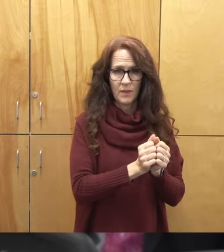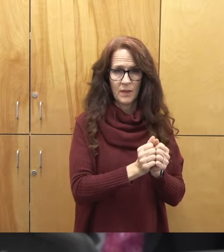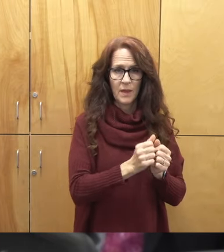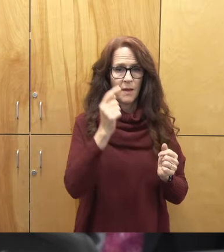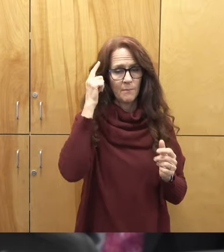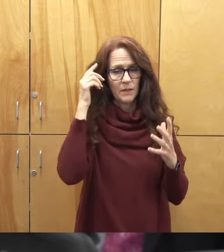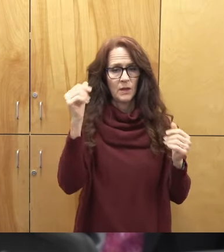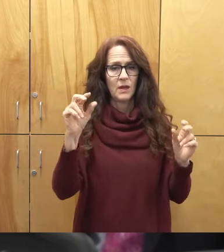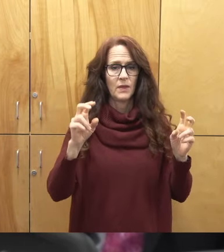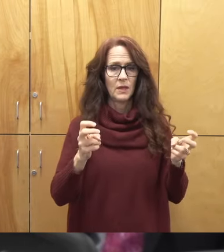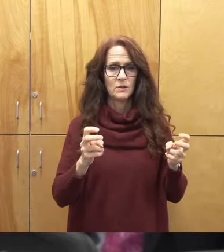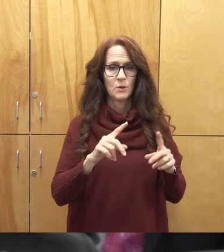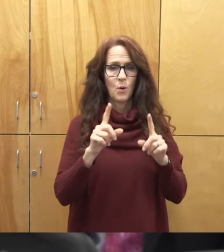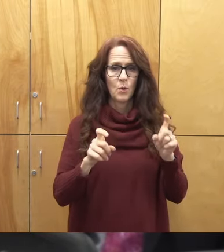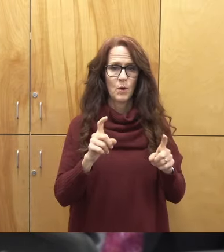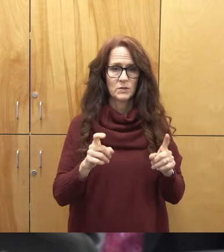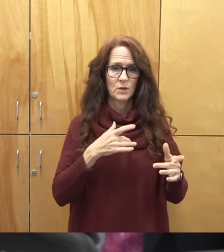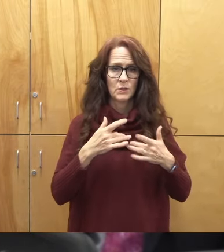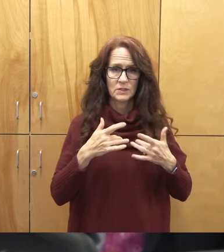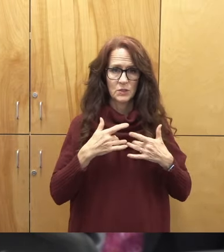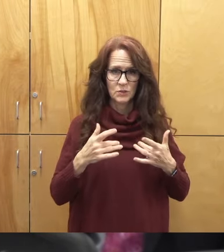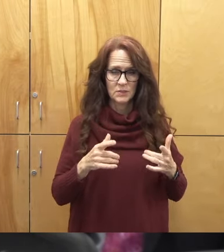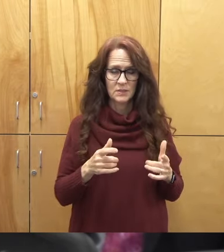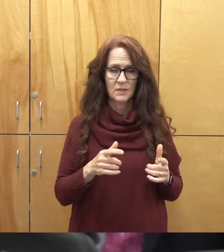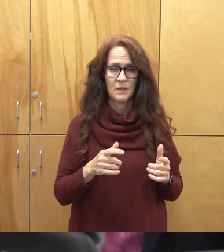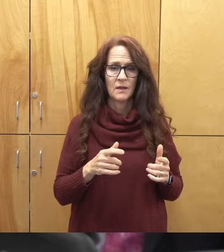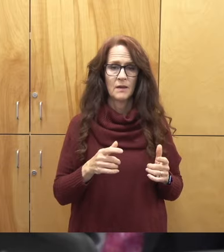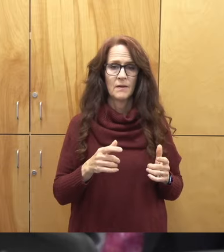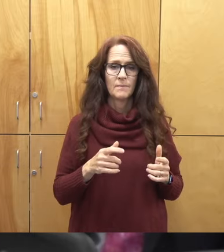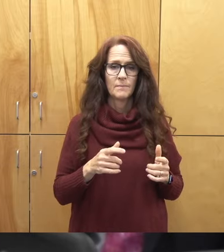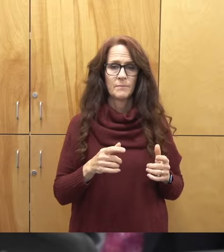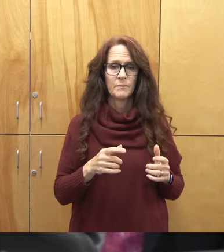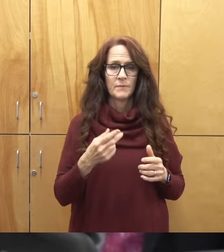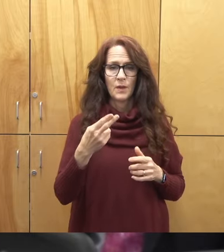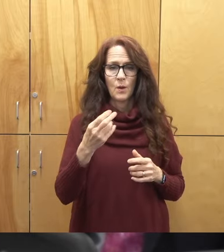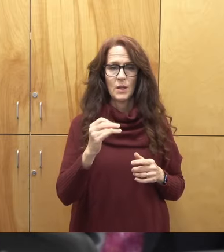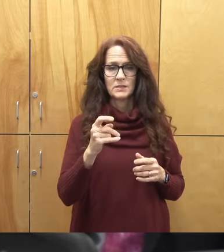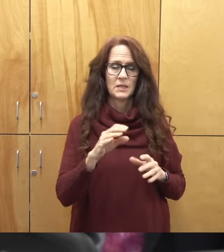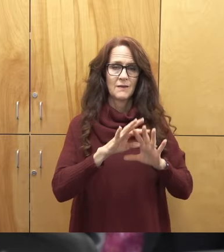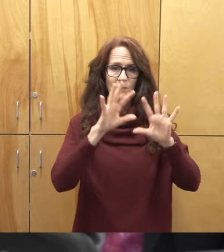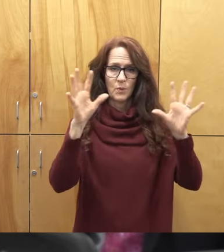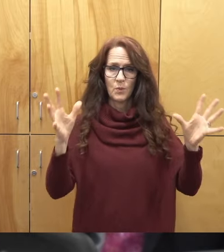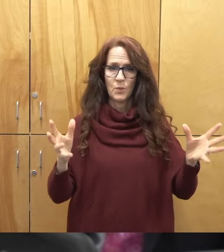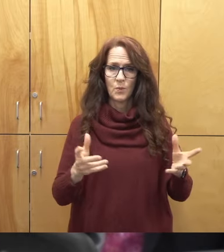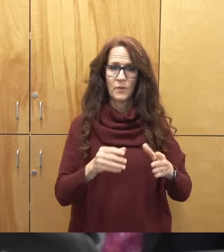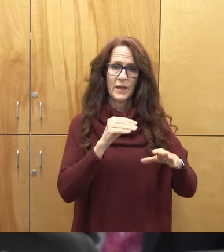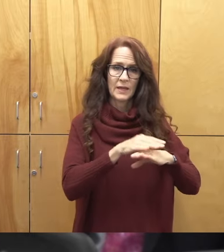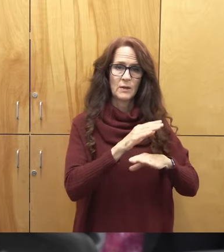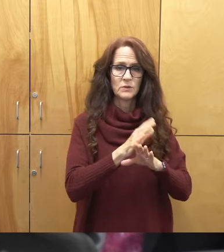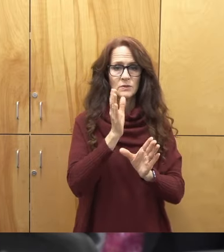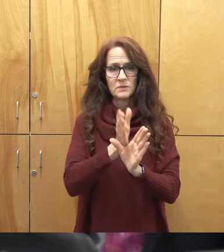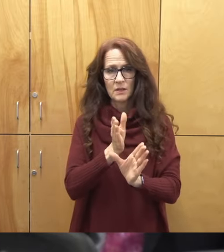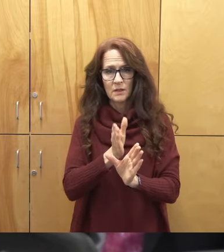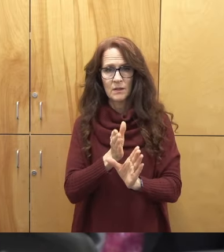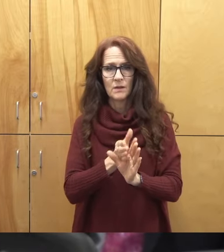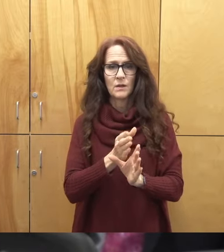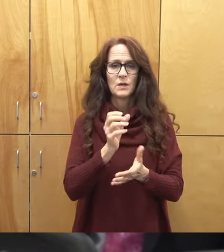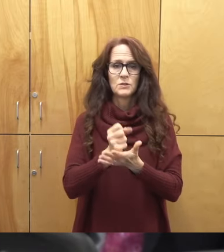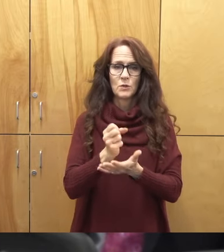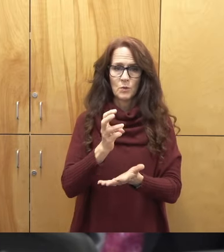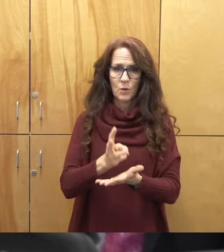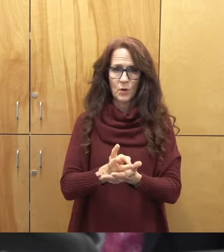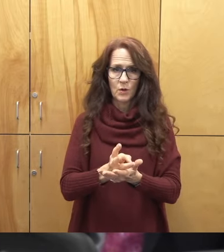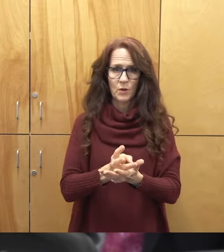mental health issues or questions or concerns. So we, in our holistic view, the counselor, psychologist, social